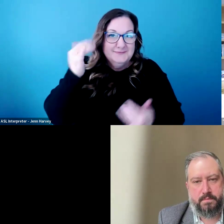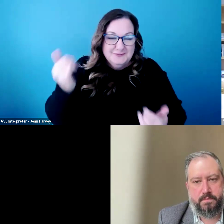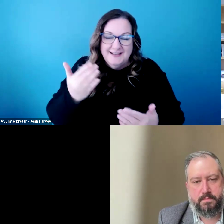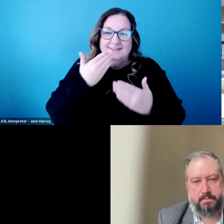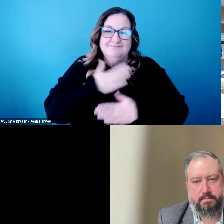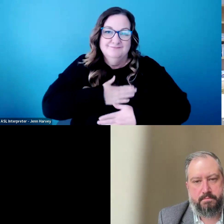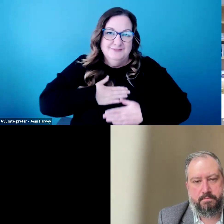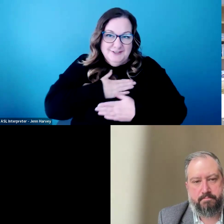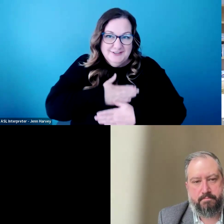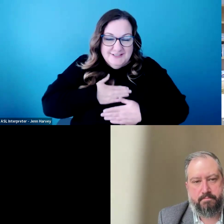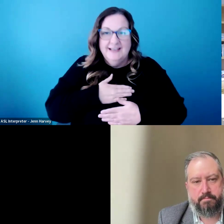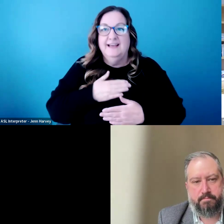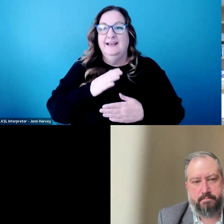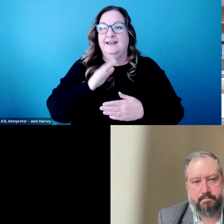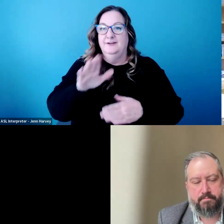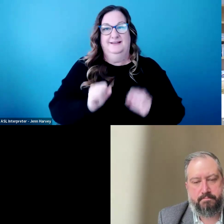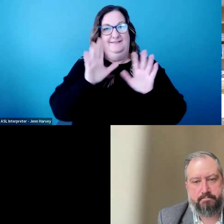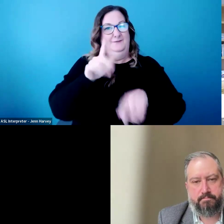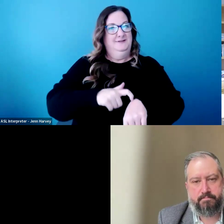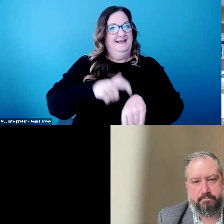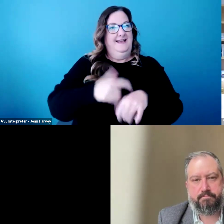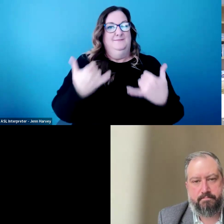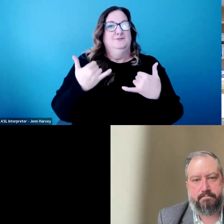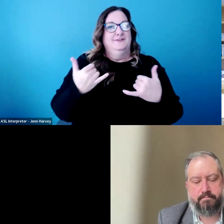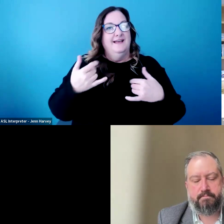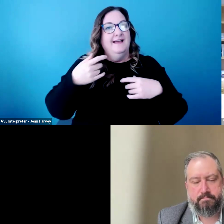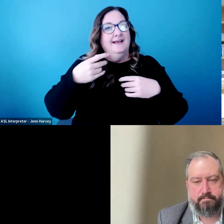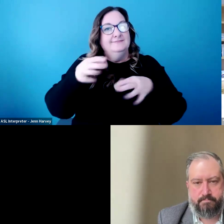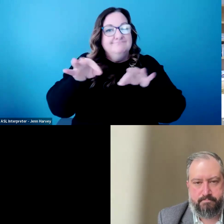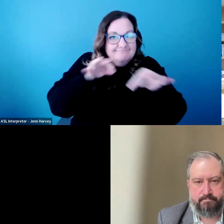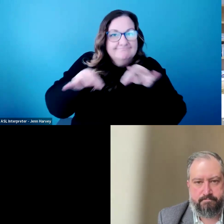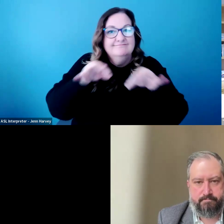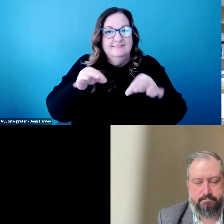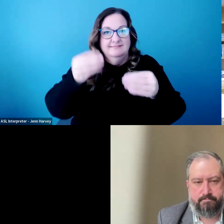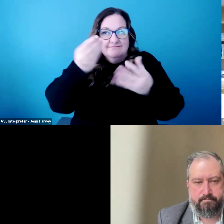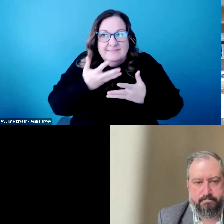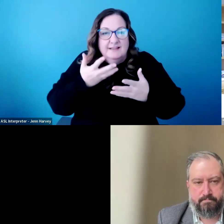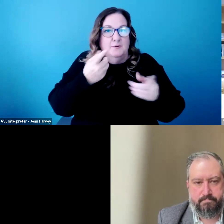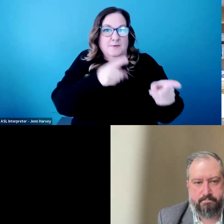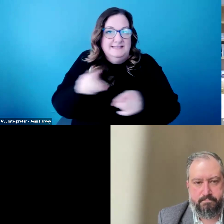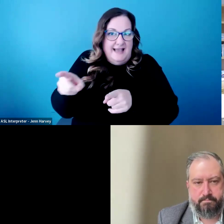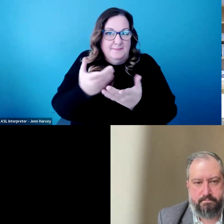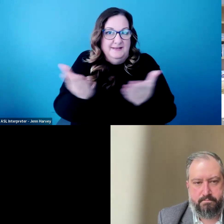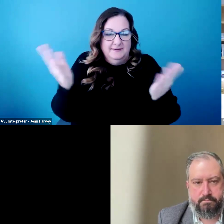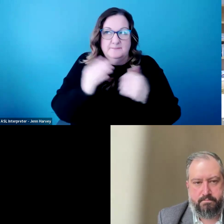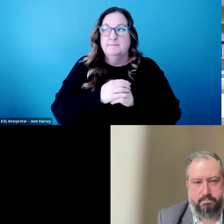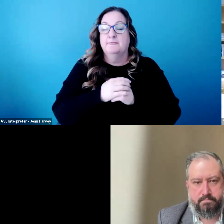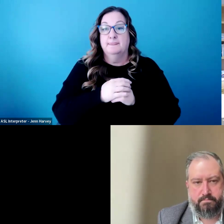much. Thank you for taking some time out of your day to let us know what's going on. Before we take a break, I wanted to